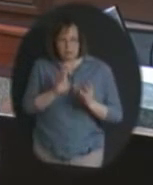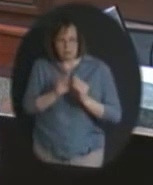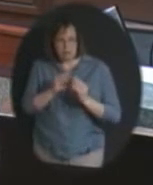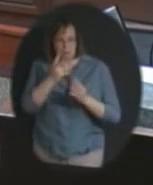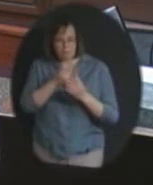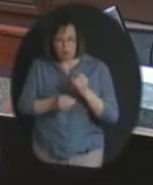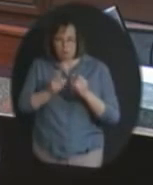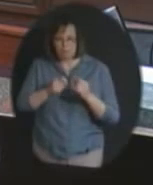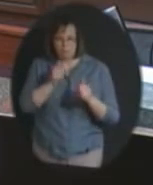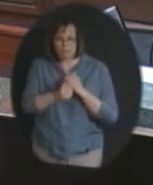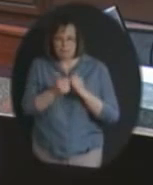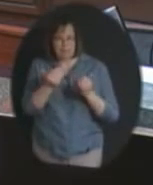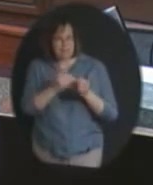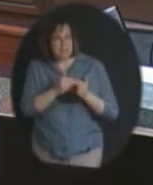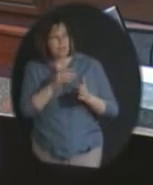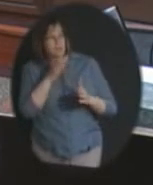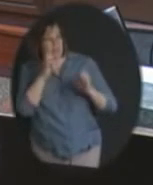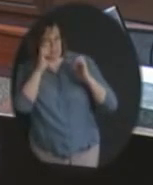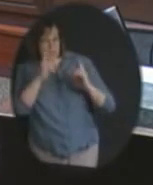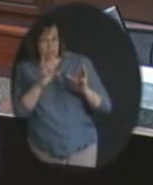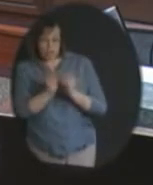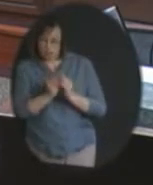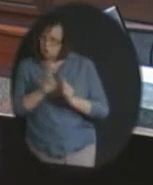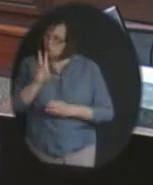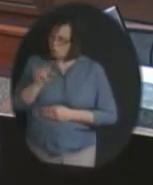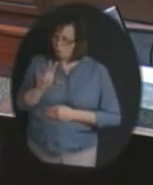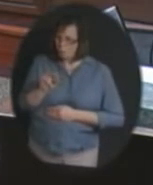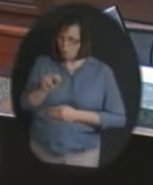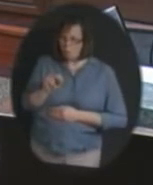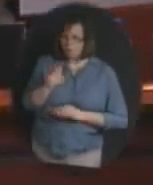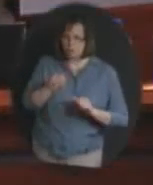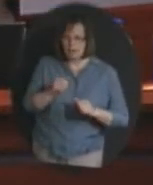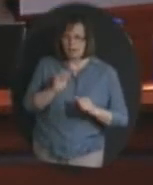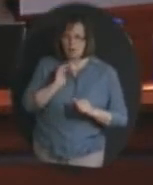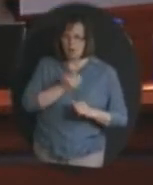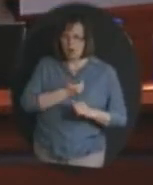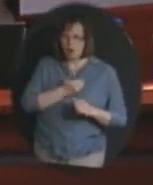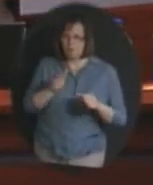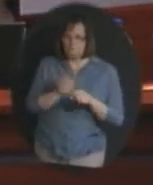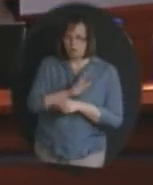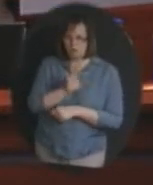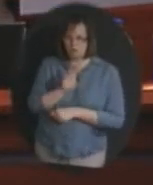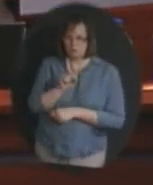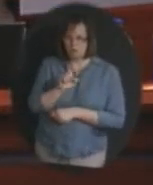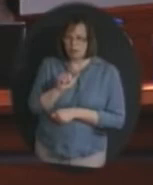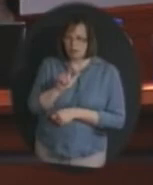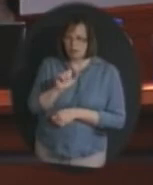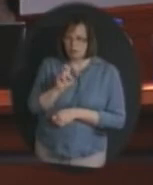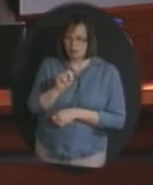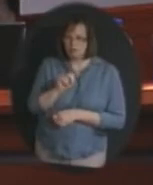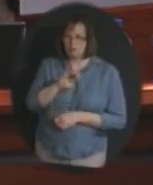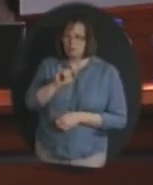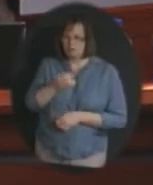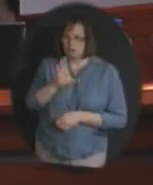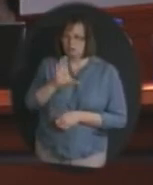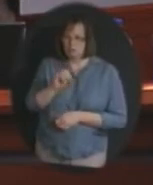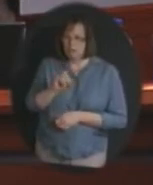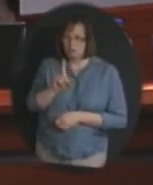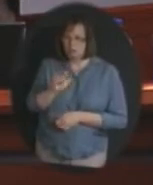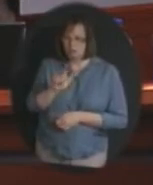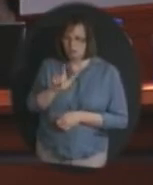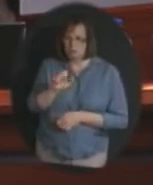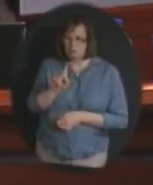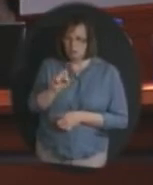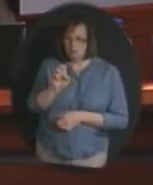out again. And it would be the education committee? It's actually, you could go to our full delegation, Johnson County delegation, both